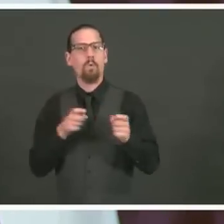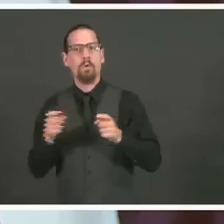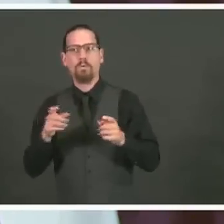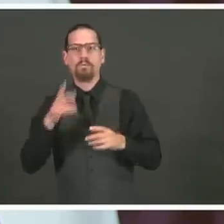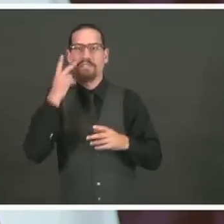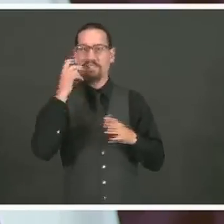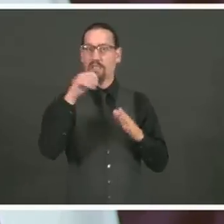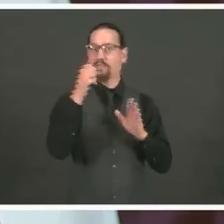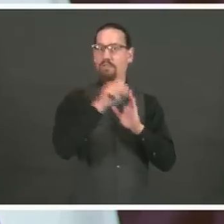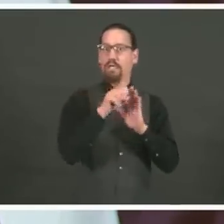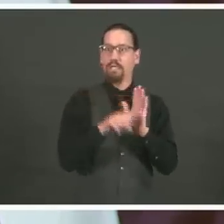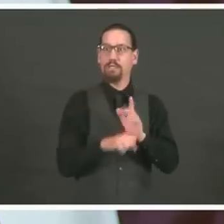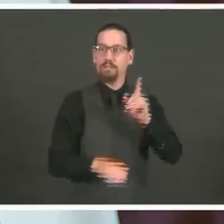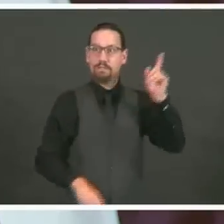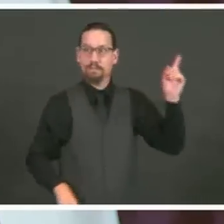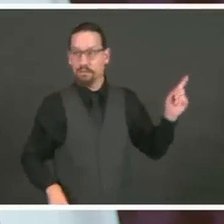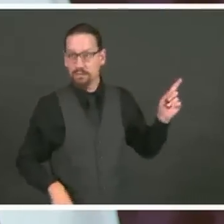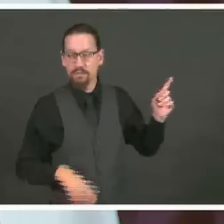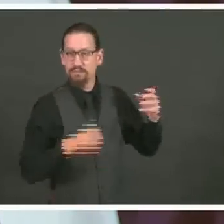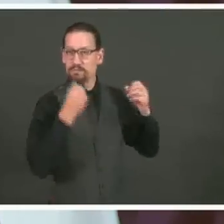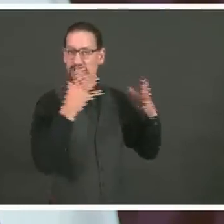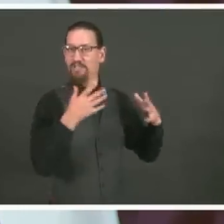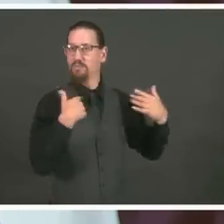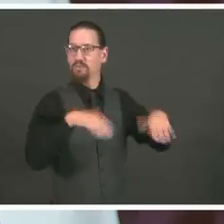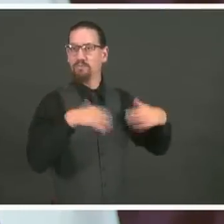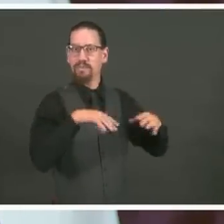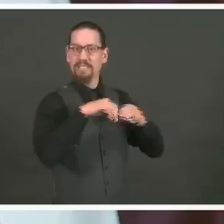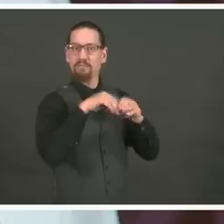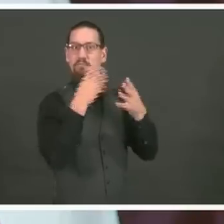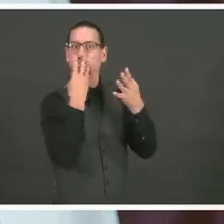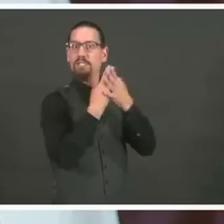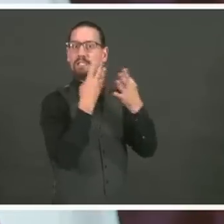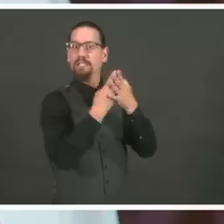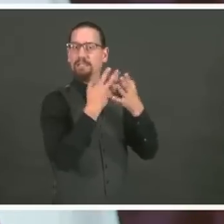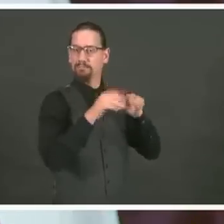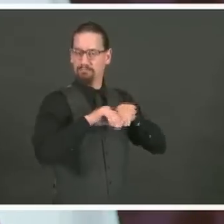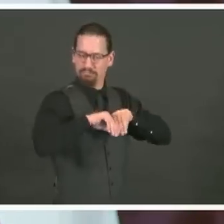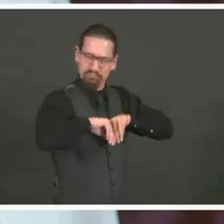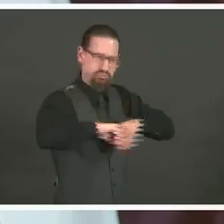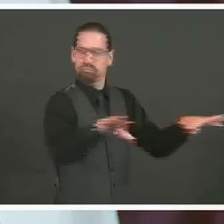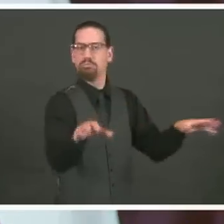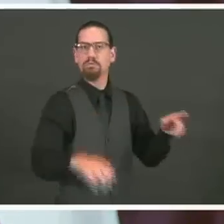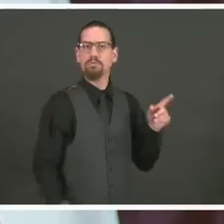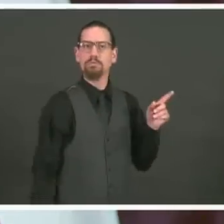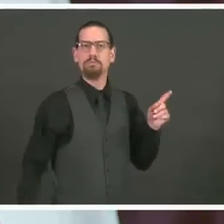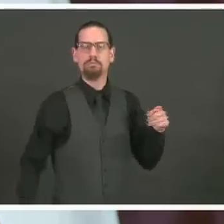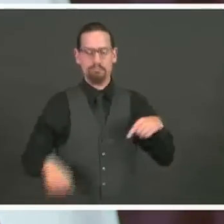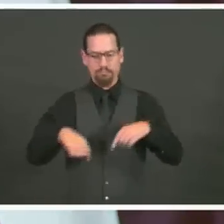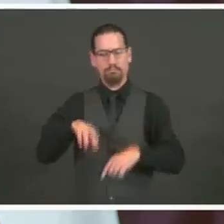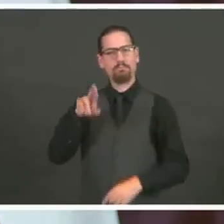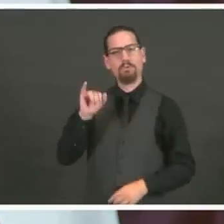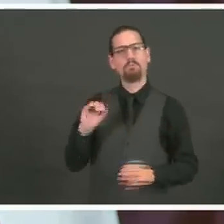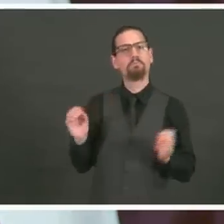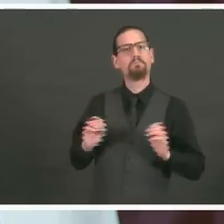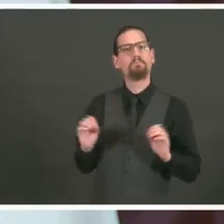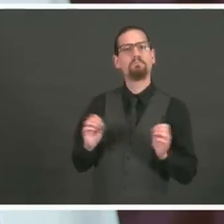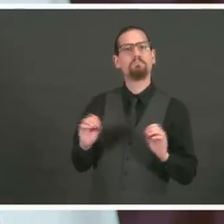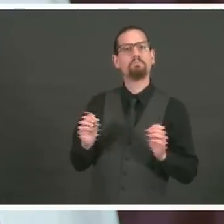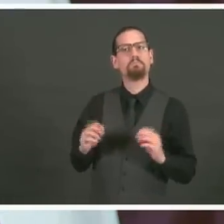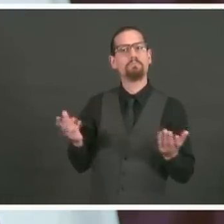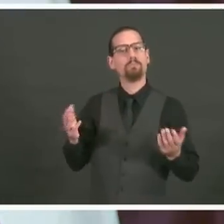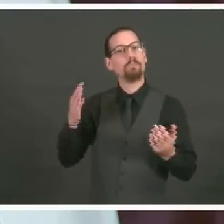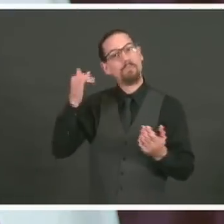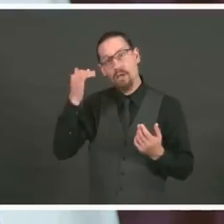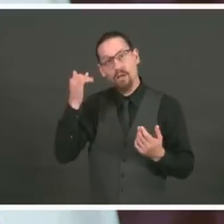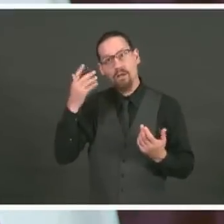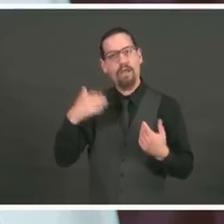virus running rampant. That has not happened here, and that's because of the hard work of the team. The final S stands for surveillance